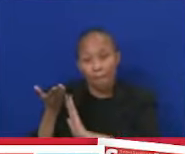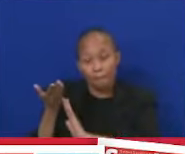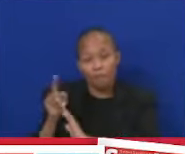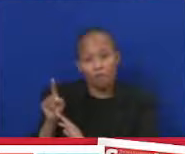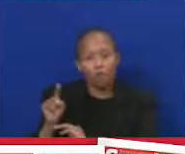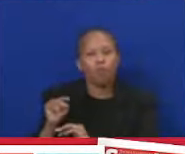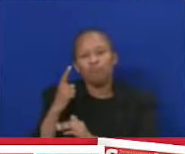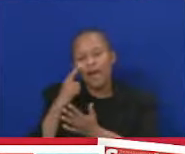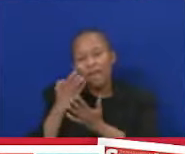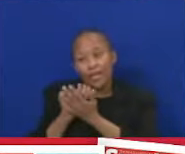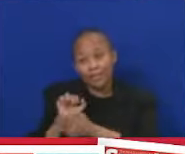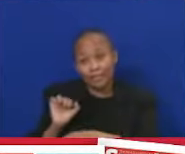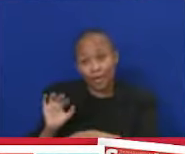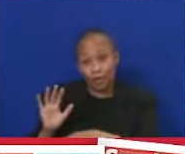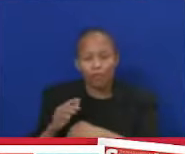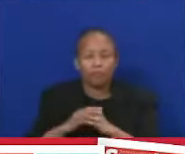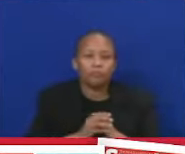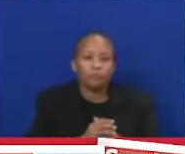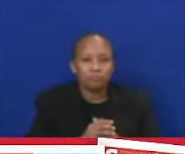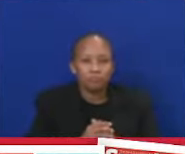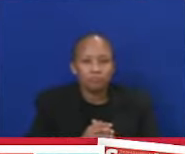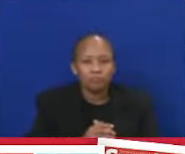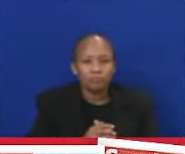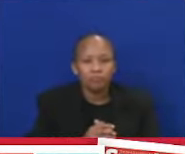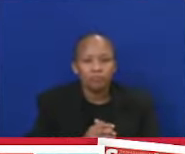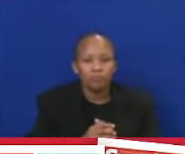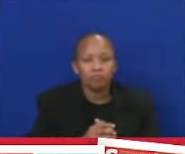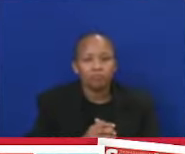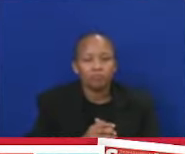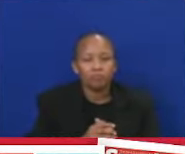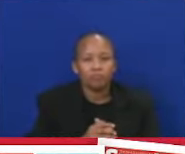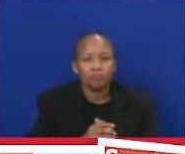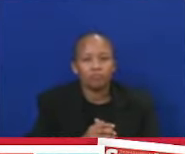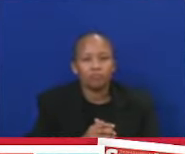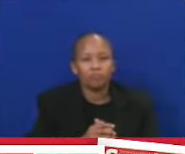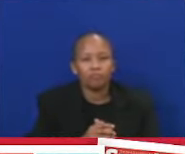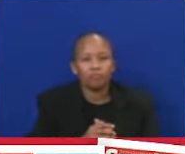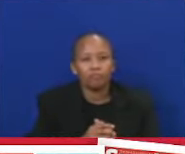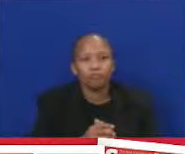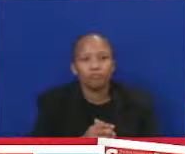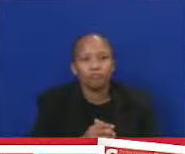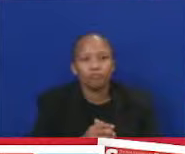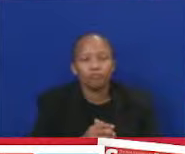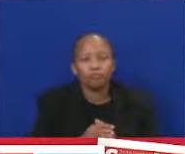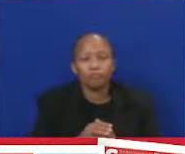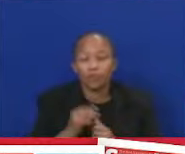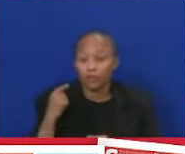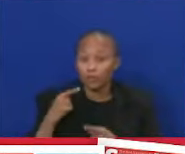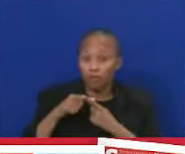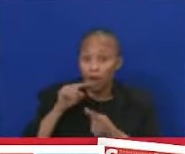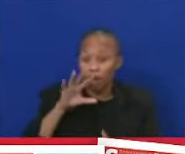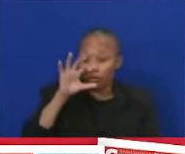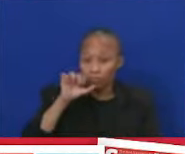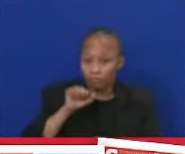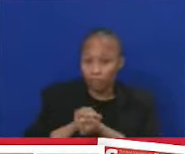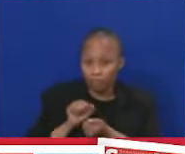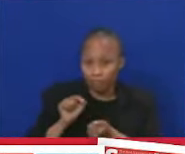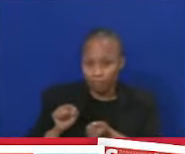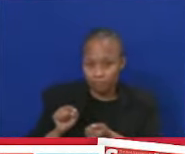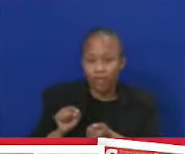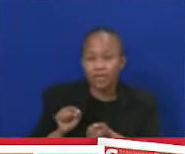Is it then a fair summary of what you've detailed thus far, that when Mr. Matlala was